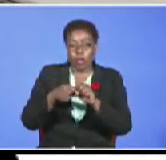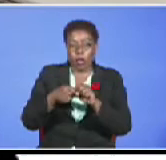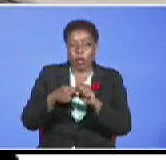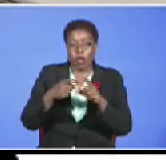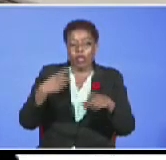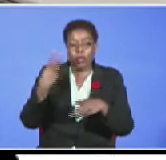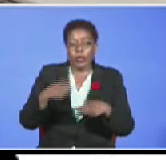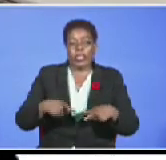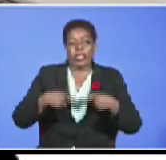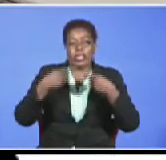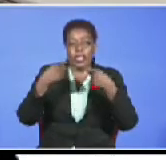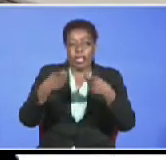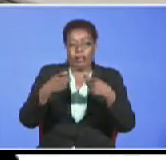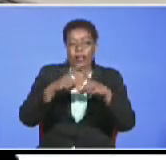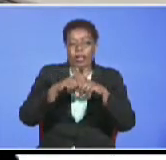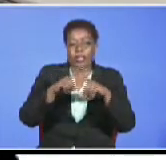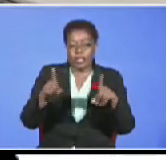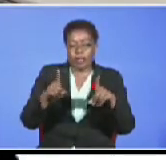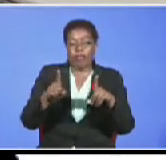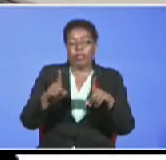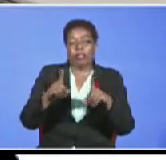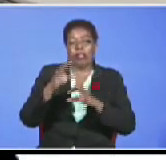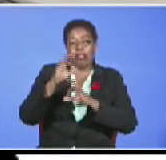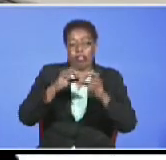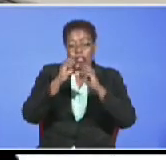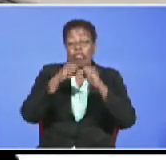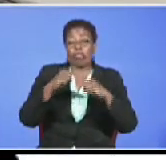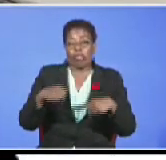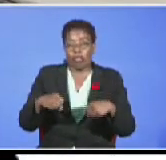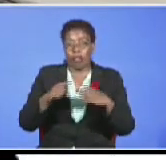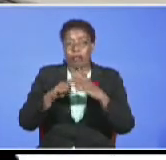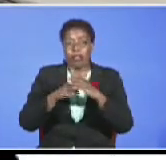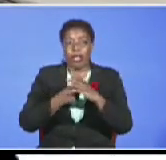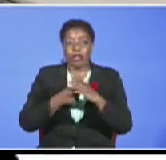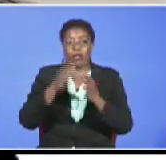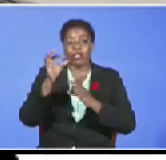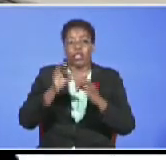have revised the whole judging system, started with our judges course.